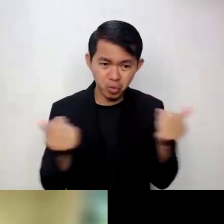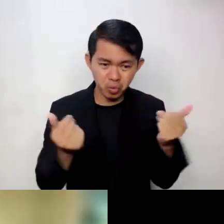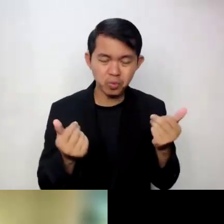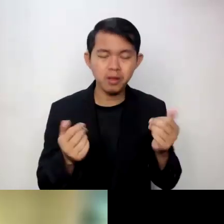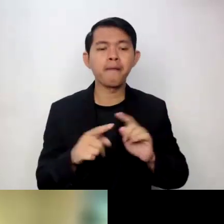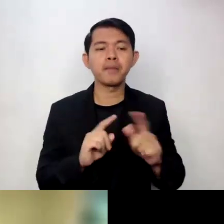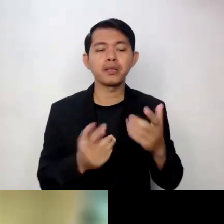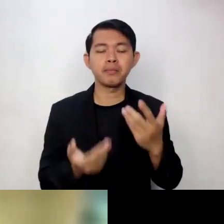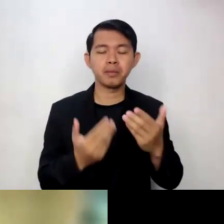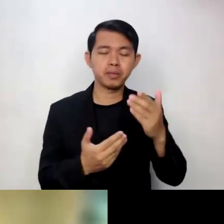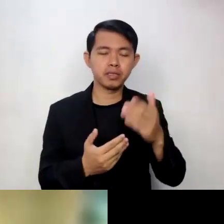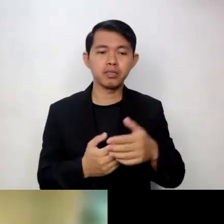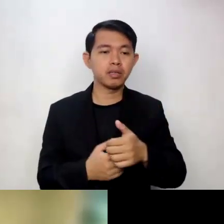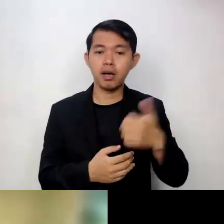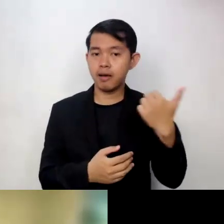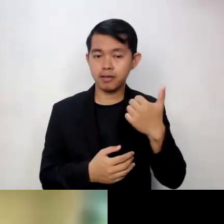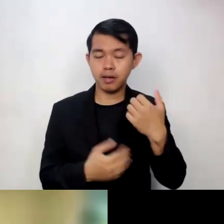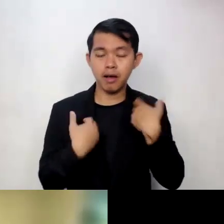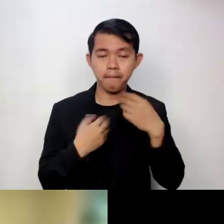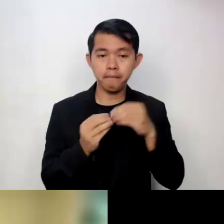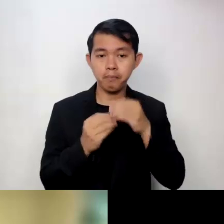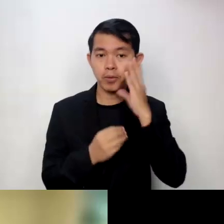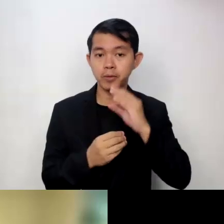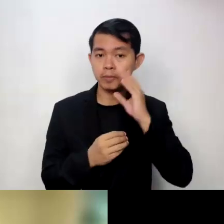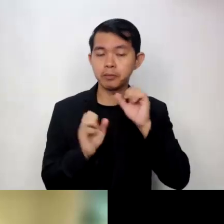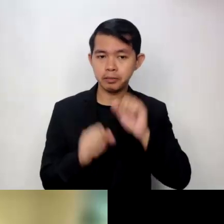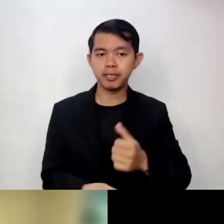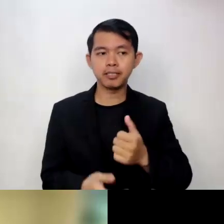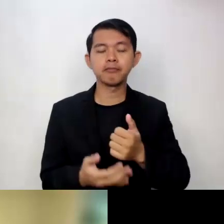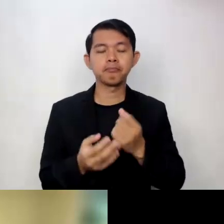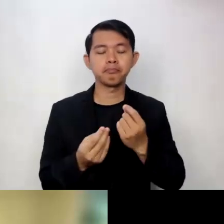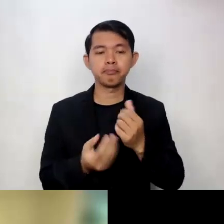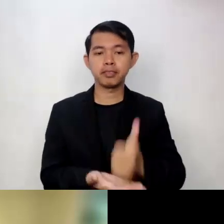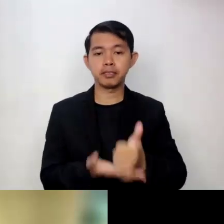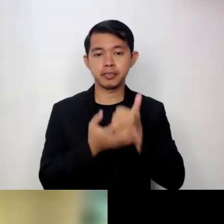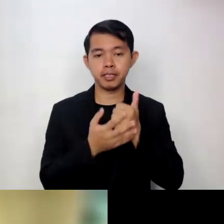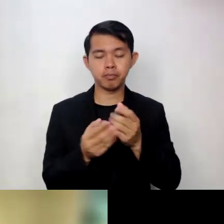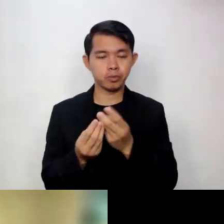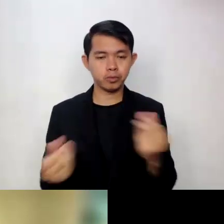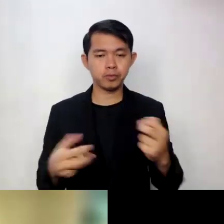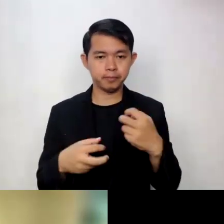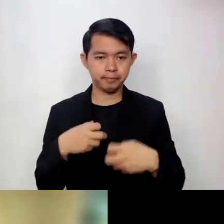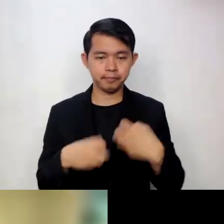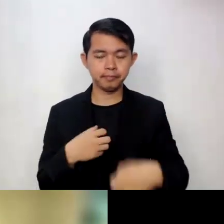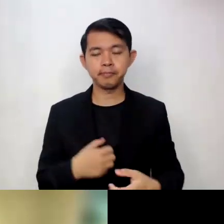experienced academics have like ways of dealing with this problem. But this is something I think